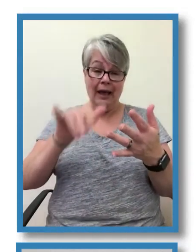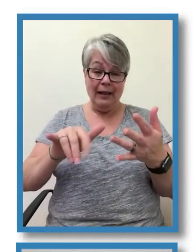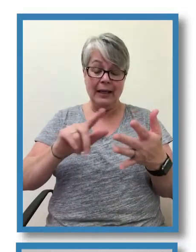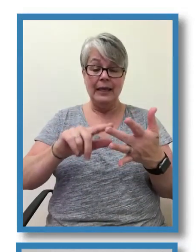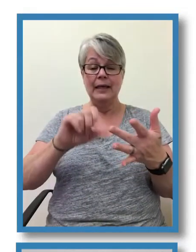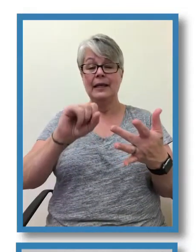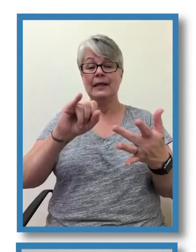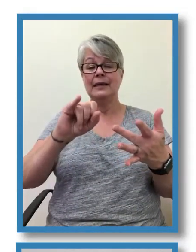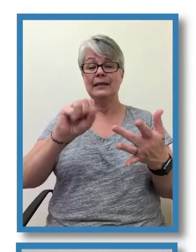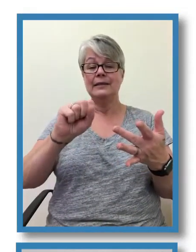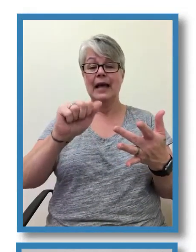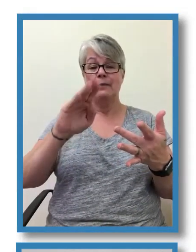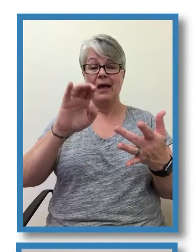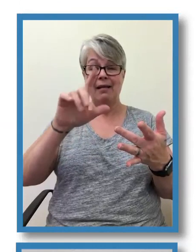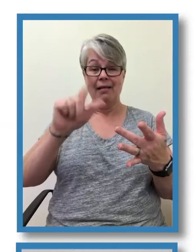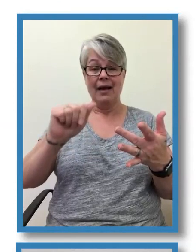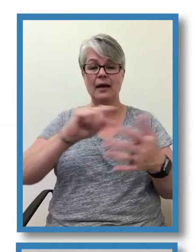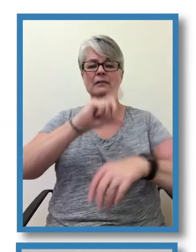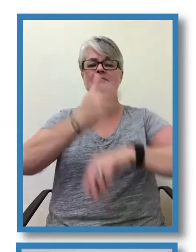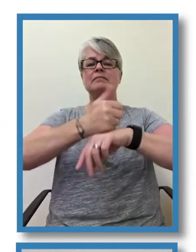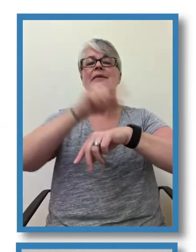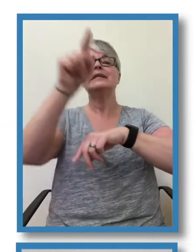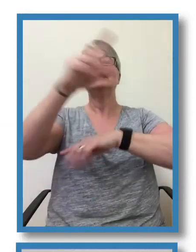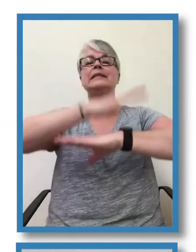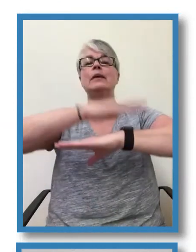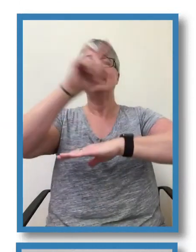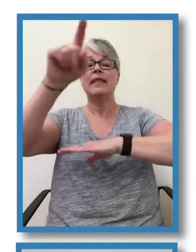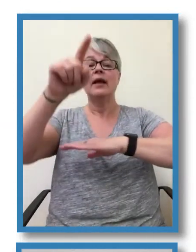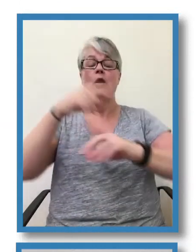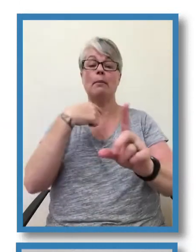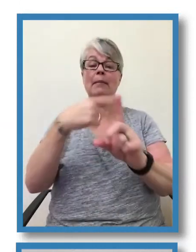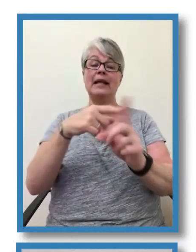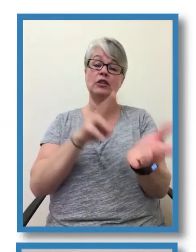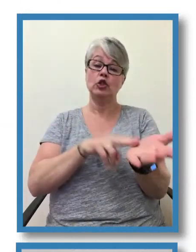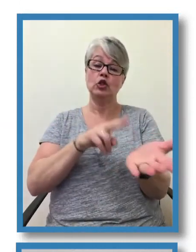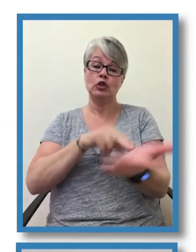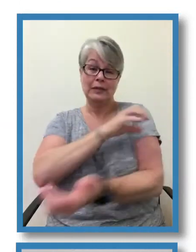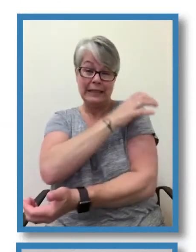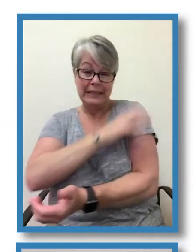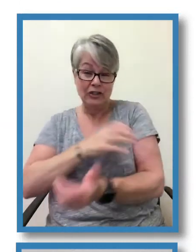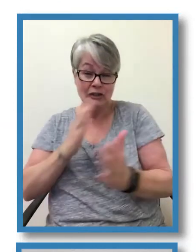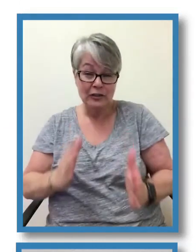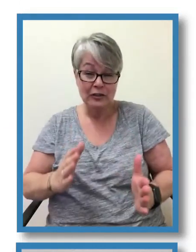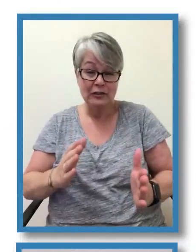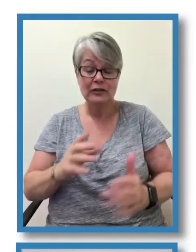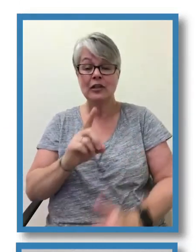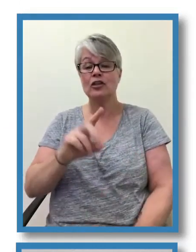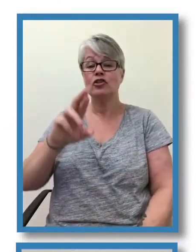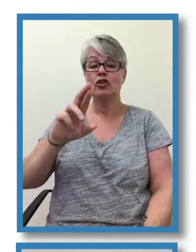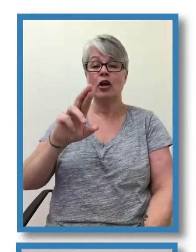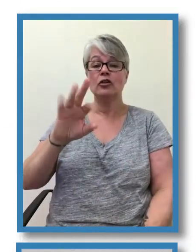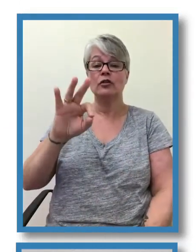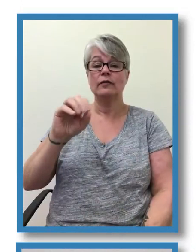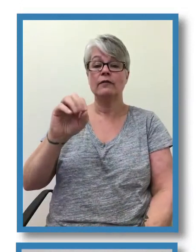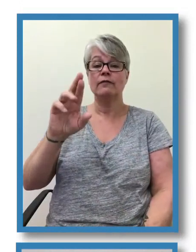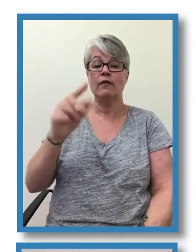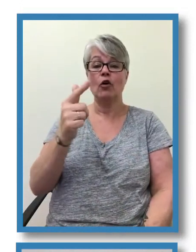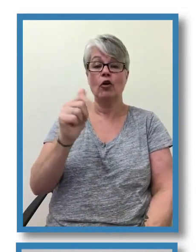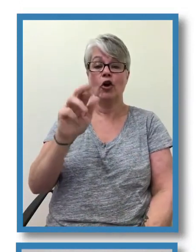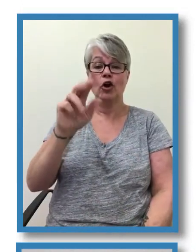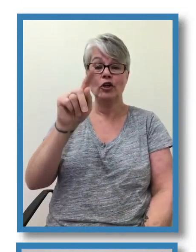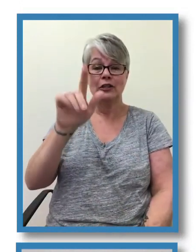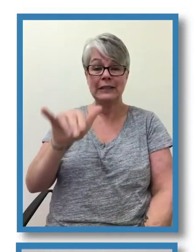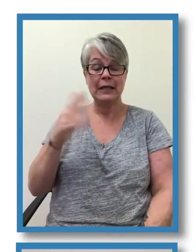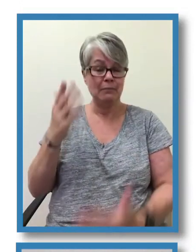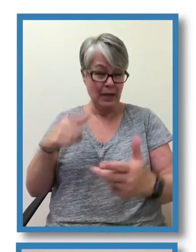spoken with, a neuropsychologist. We have an informatics group with Kirk Harrison and Jesse Cooper, a volunteer who works with us